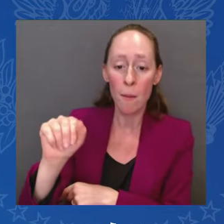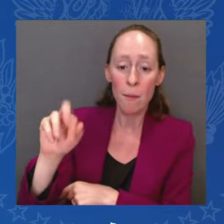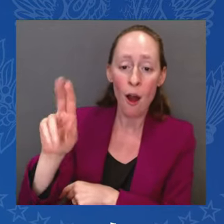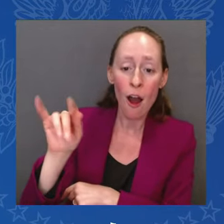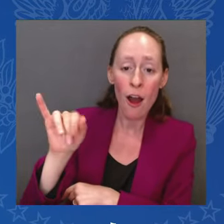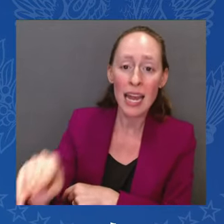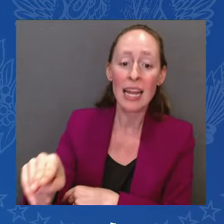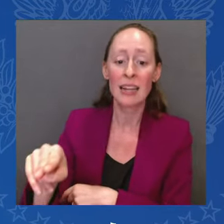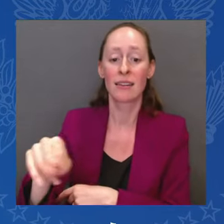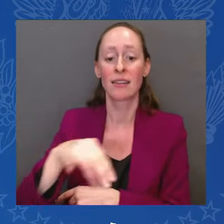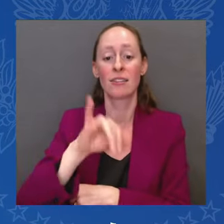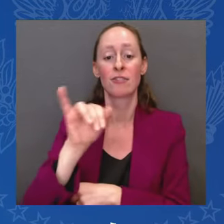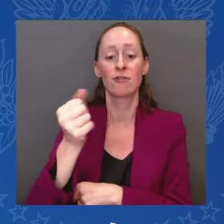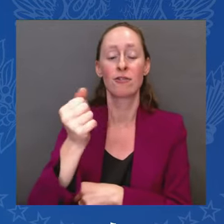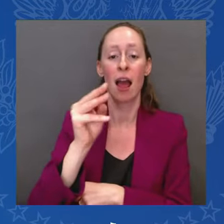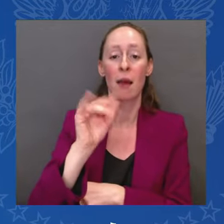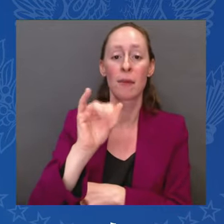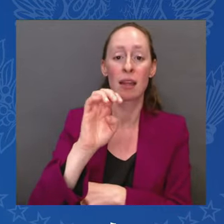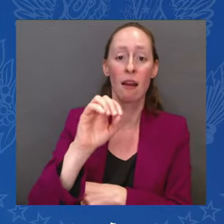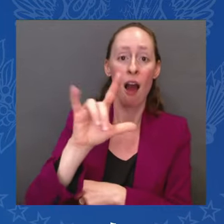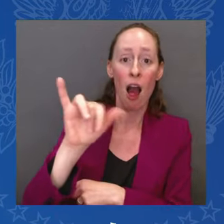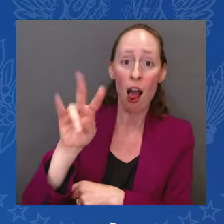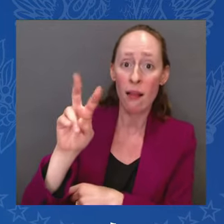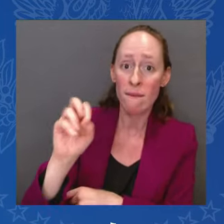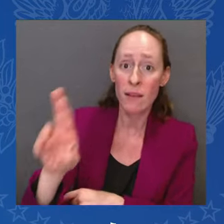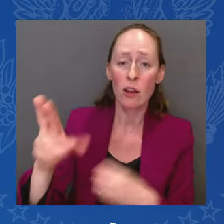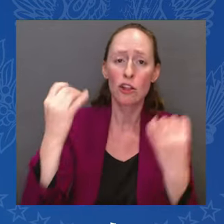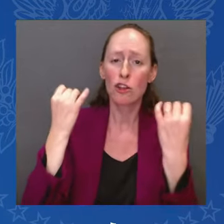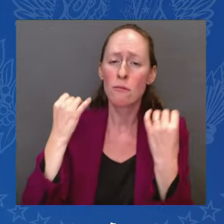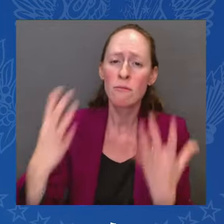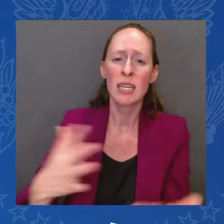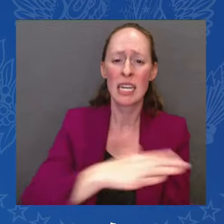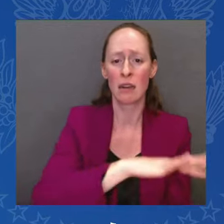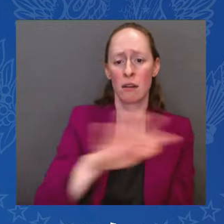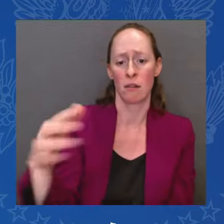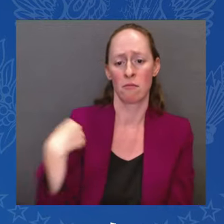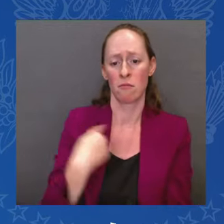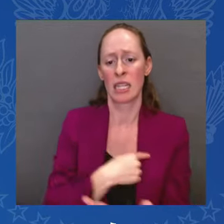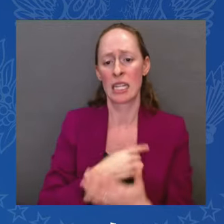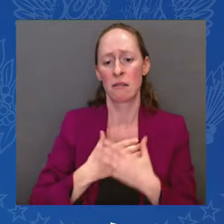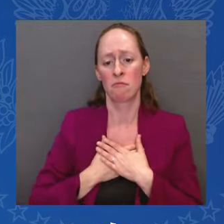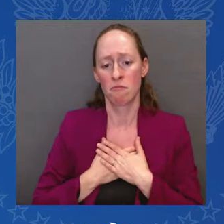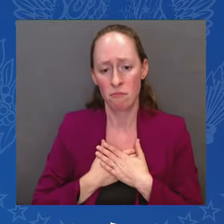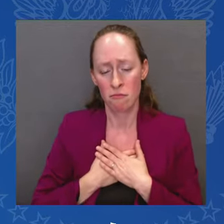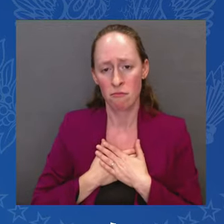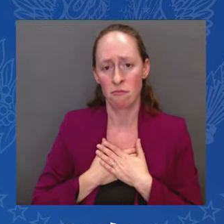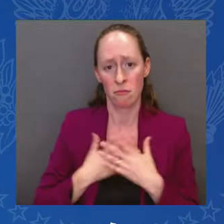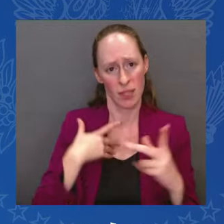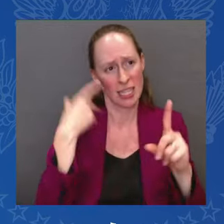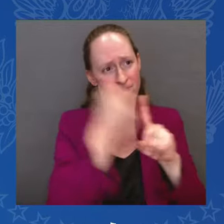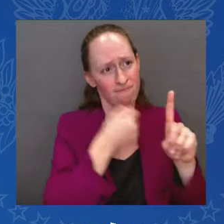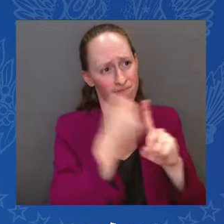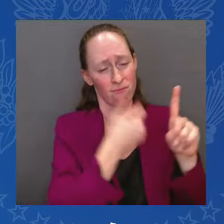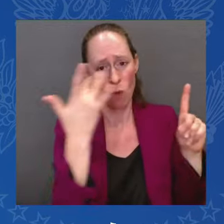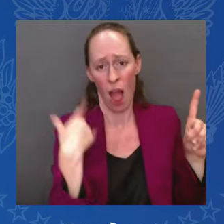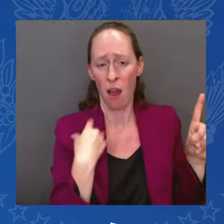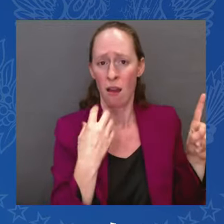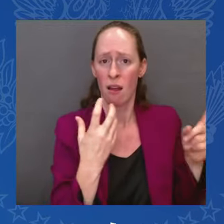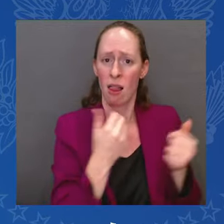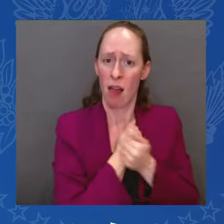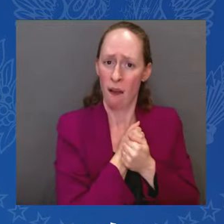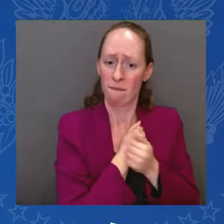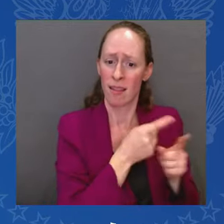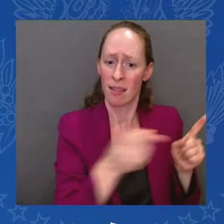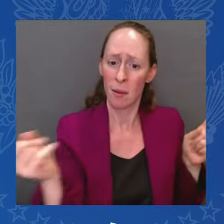fight because we love. Because when you love somebody, you want them to live free of gun violence. That is what true freedom is. And